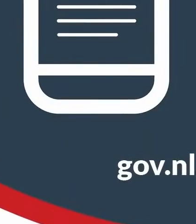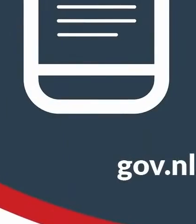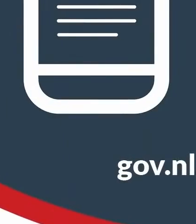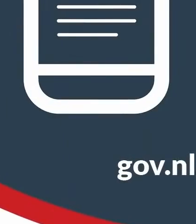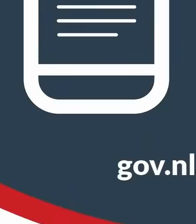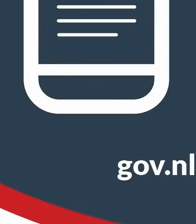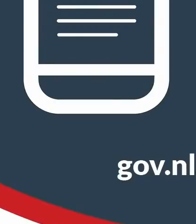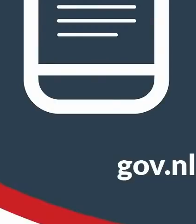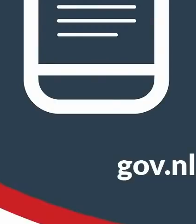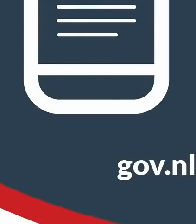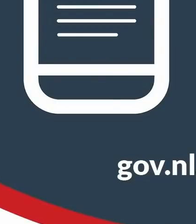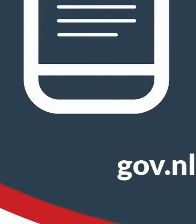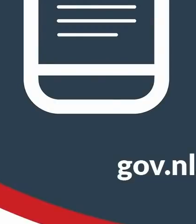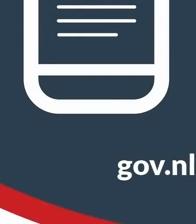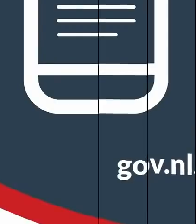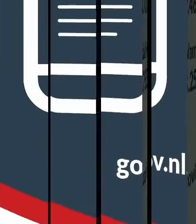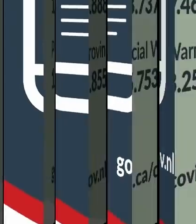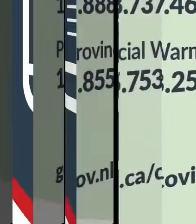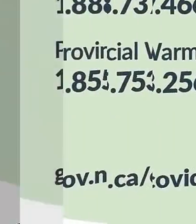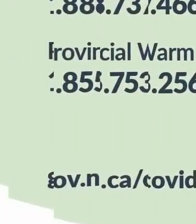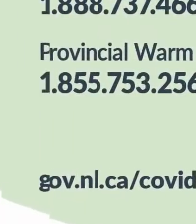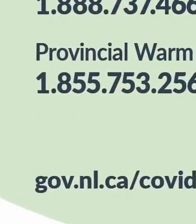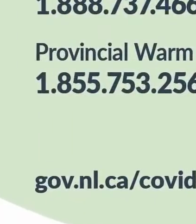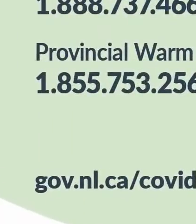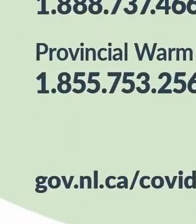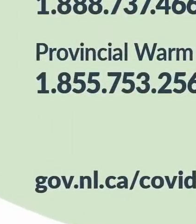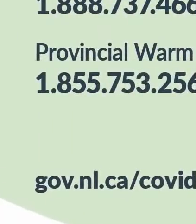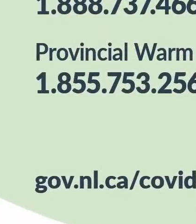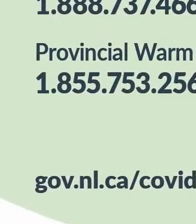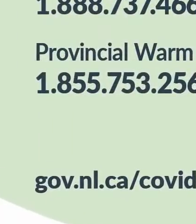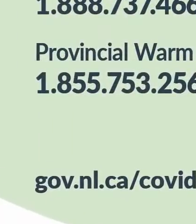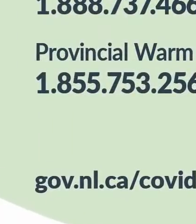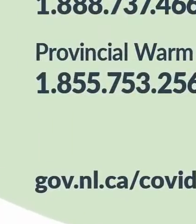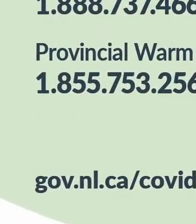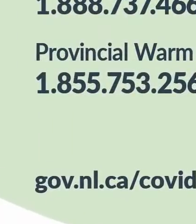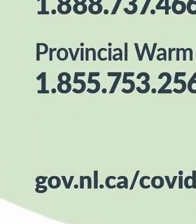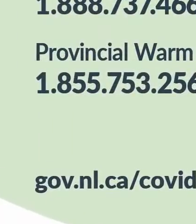Medical Officer of Health. Please stand by. Our news conference will begin shortly.